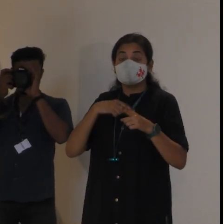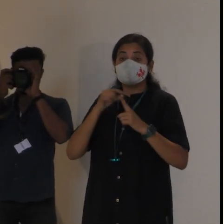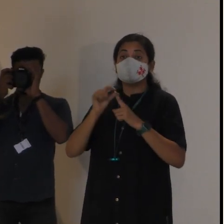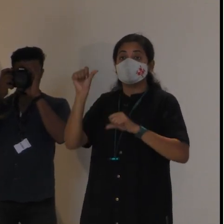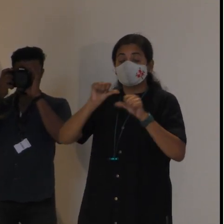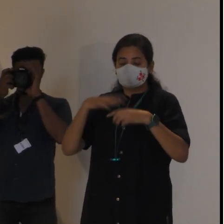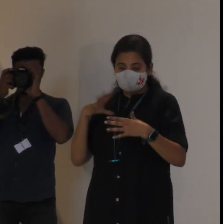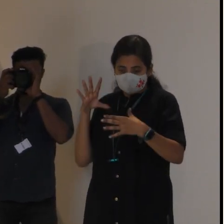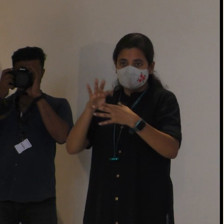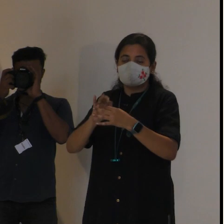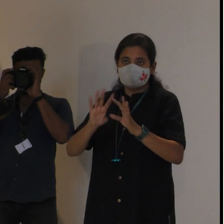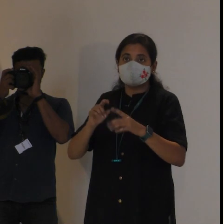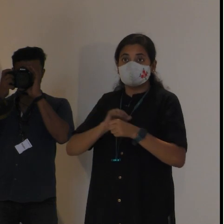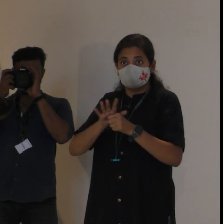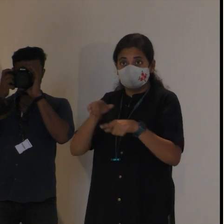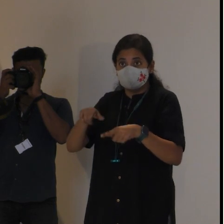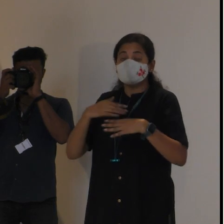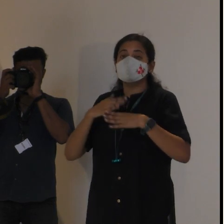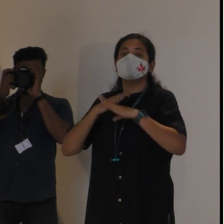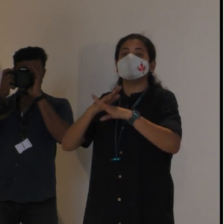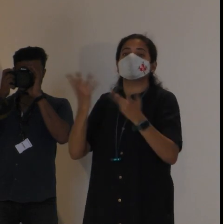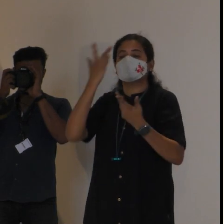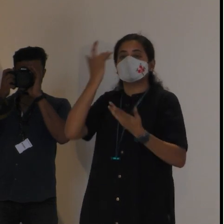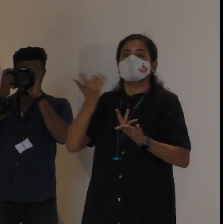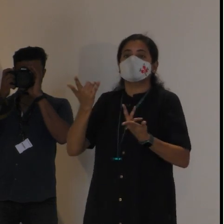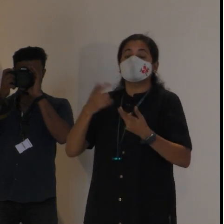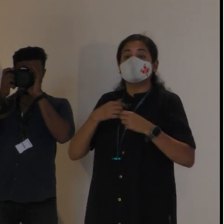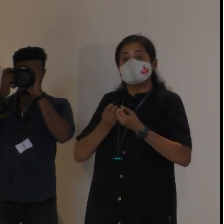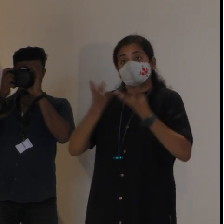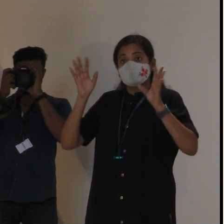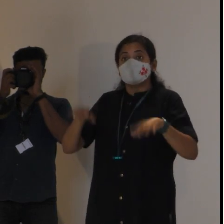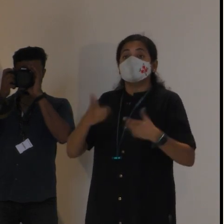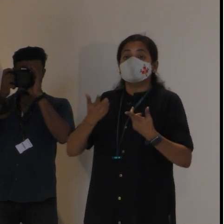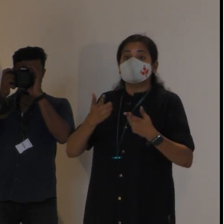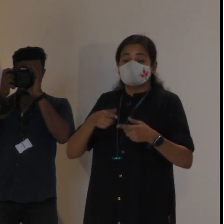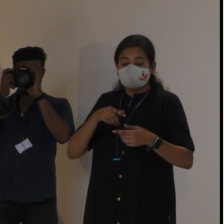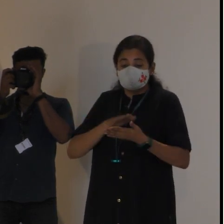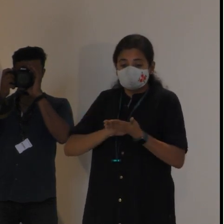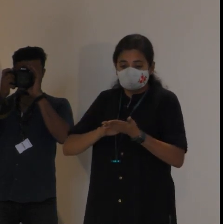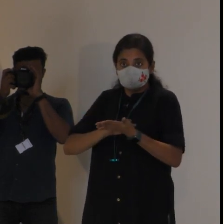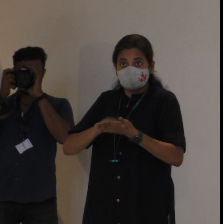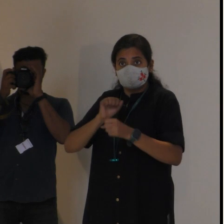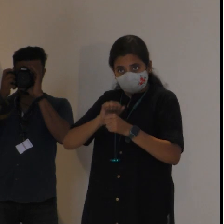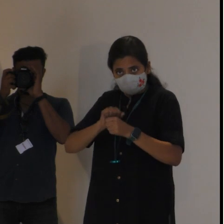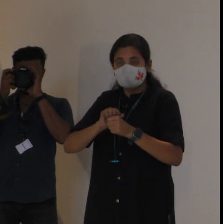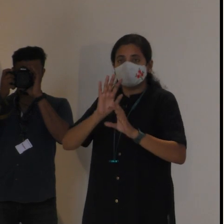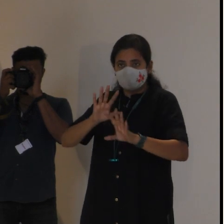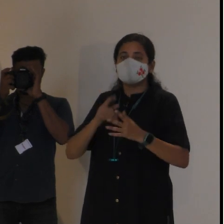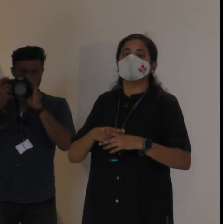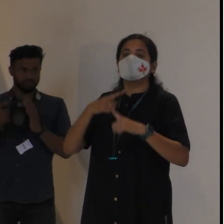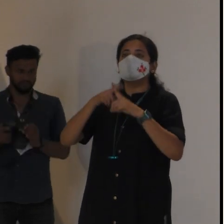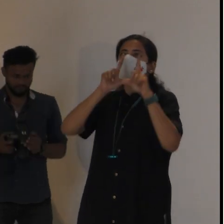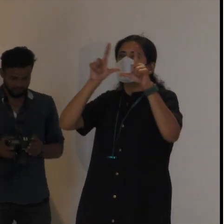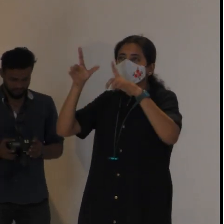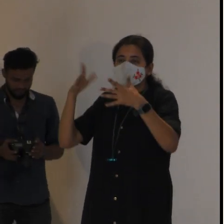project. And the pandemic also prevented us from actually doing a lot of, groundwork. So a lot of our work was with digital archives and things